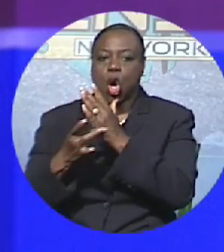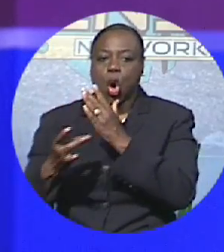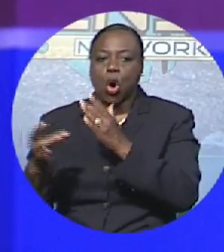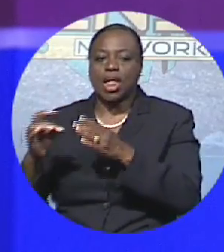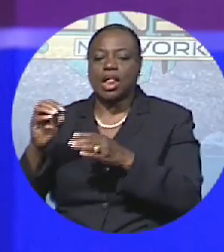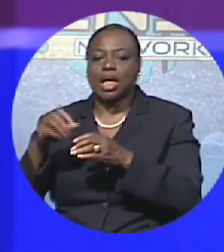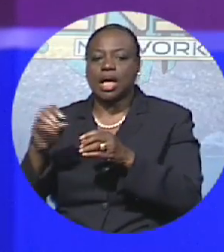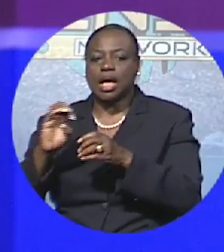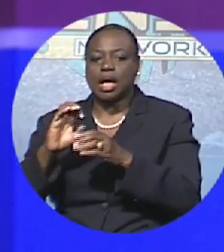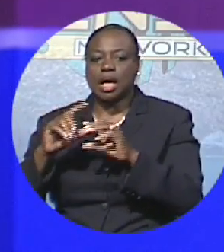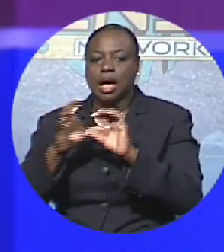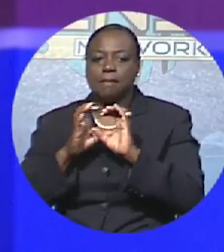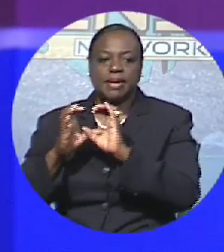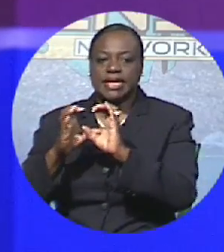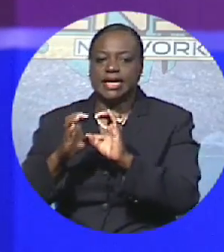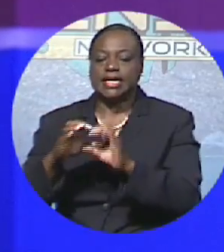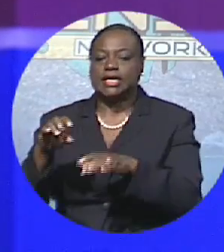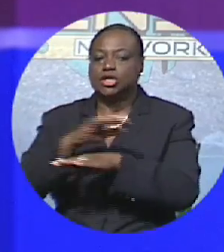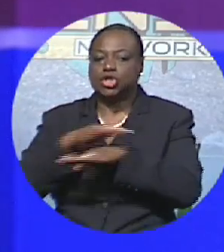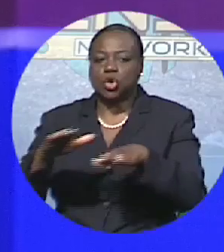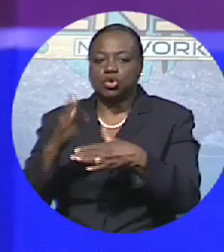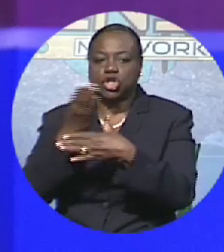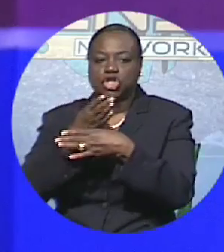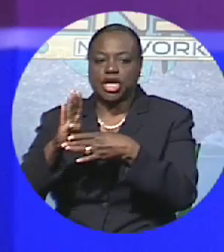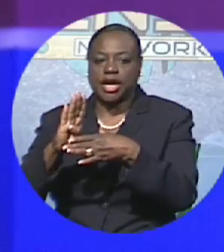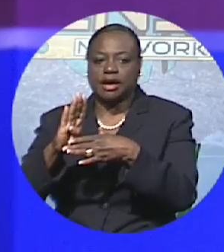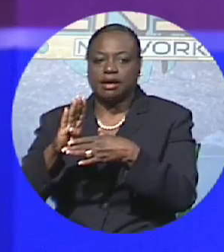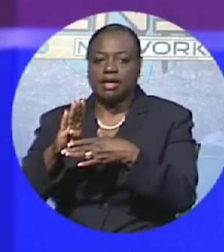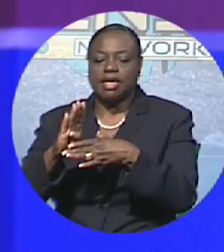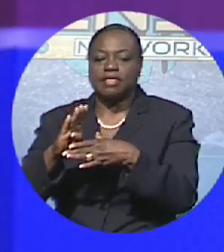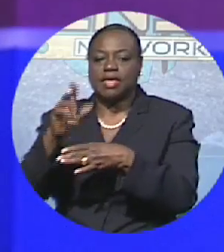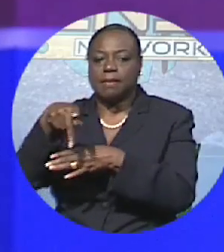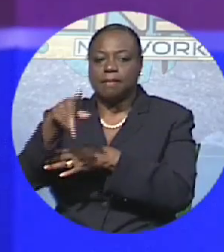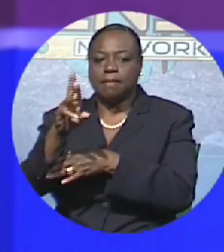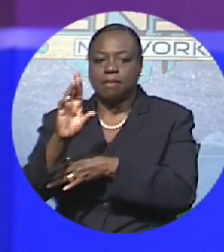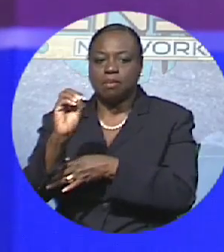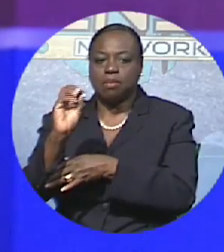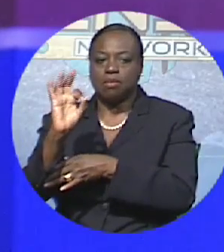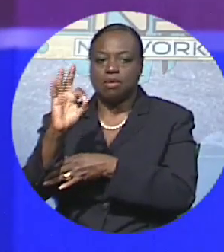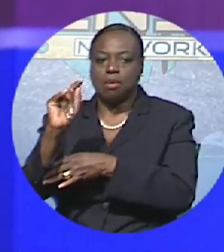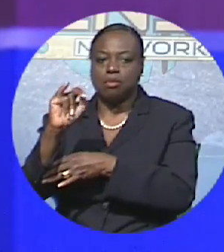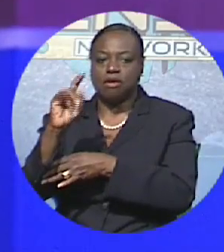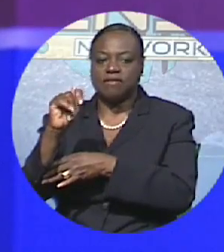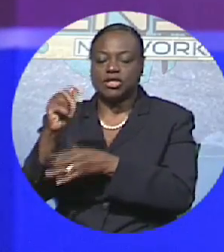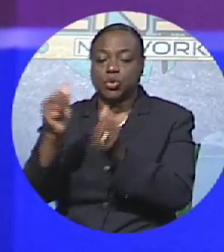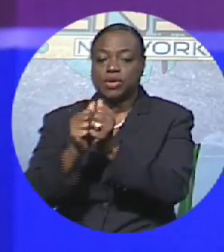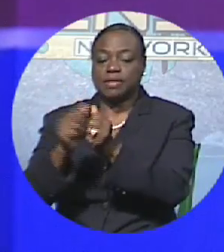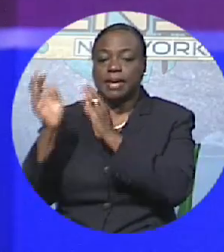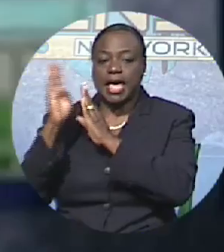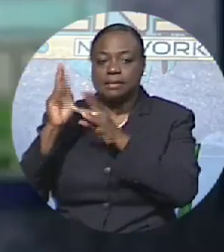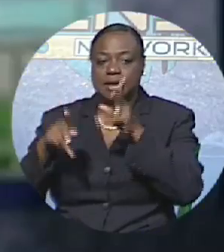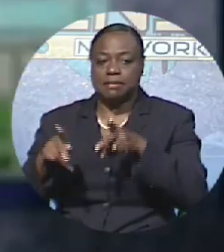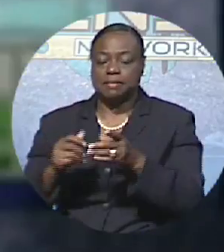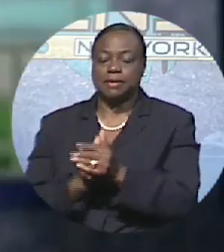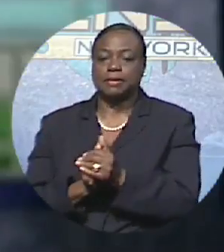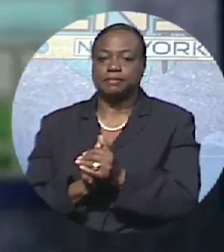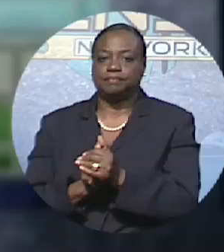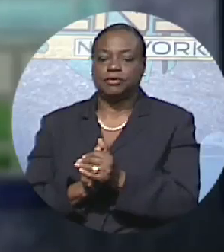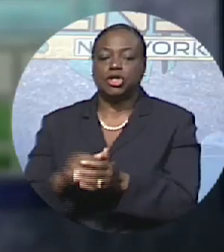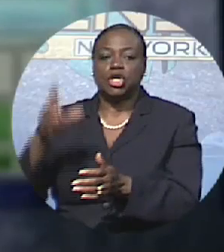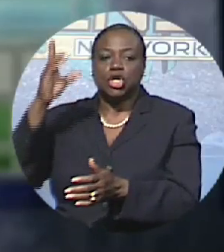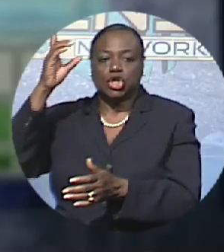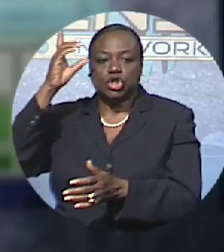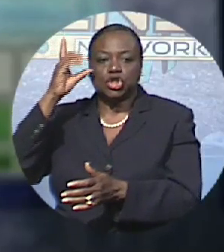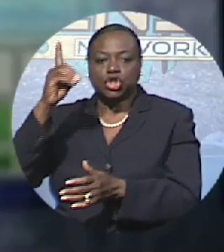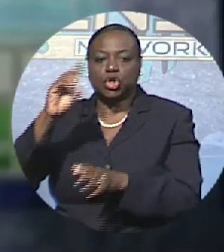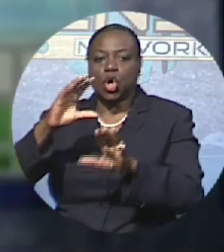people. But is this a fight that the council should be getting involved in? Andrew Knowles has more. Should oil be found in